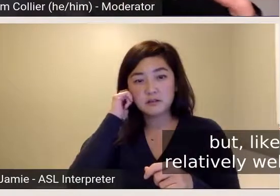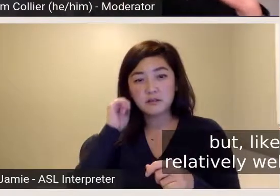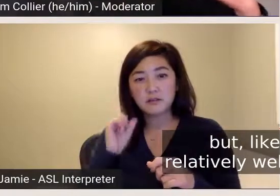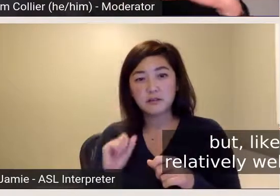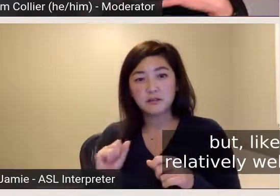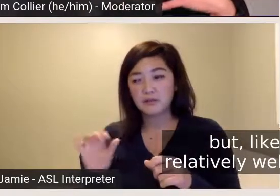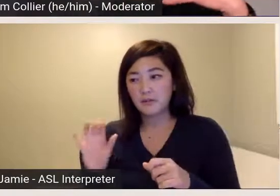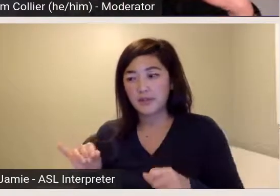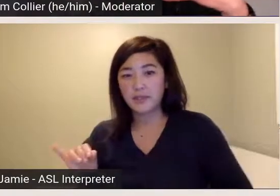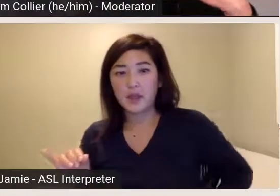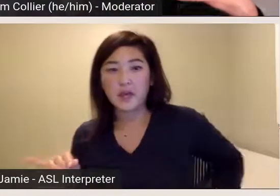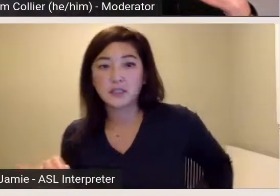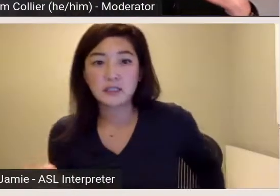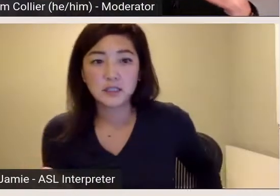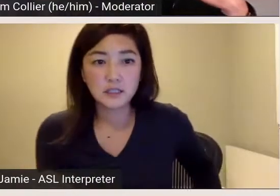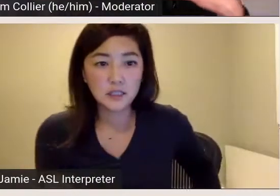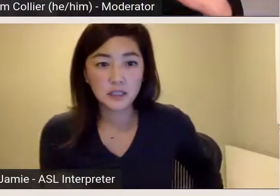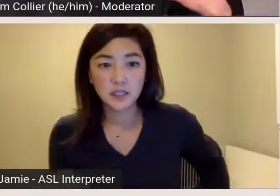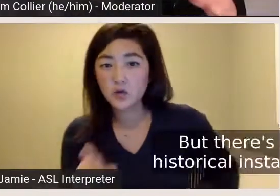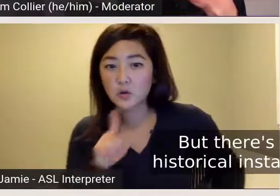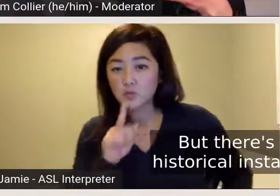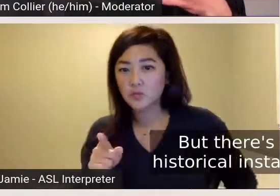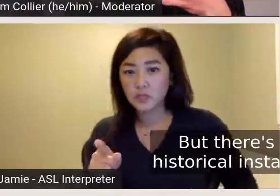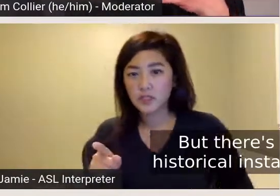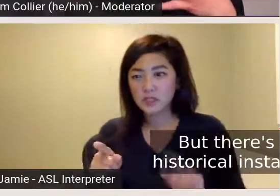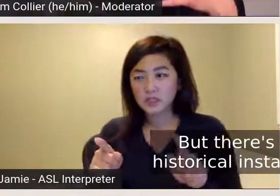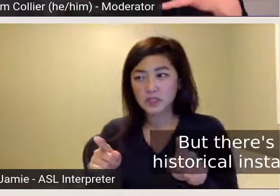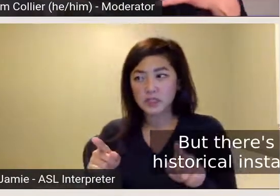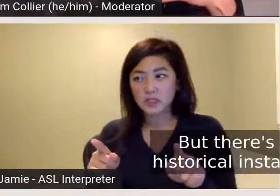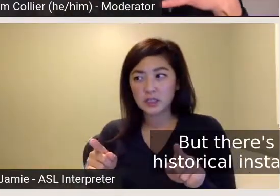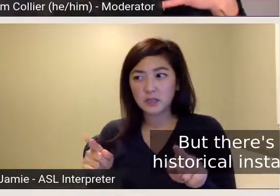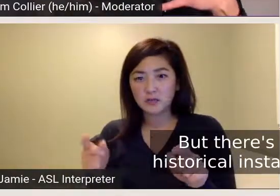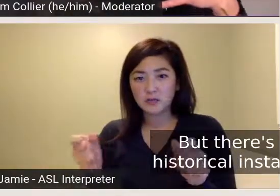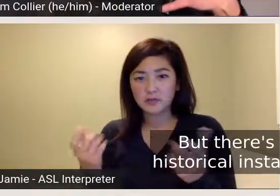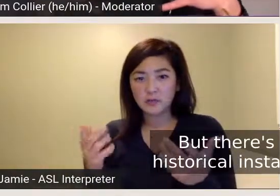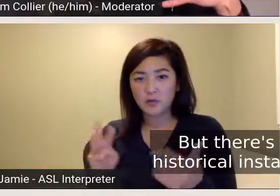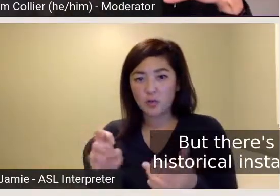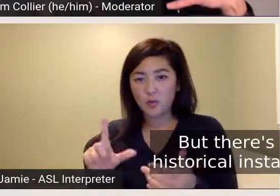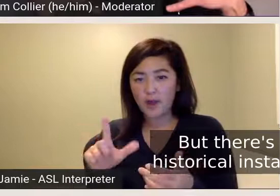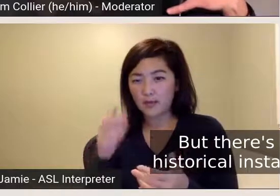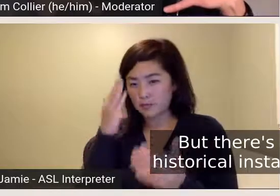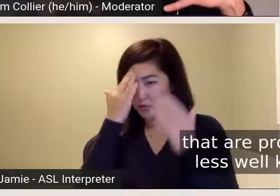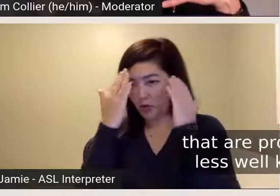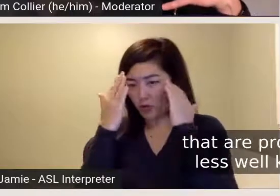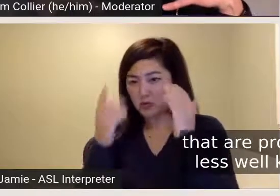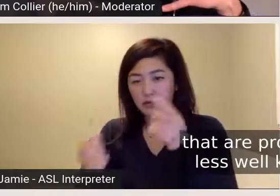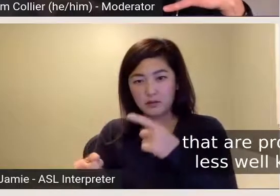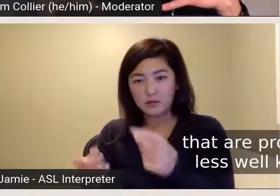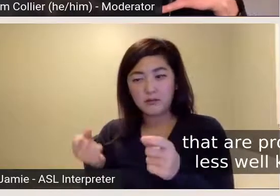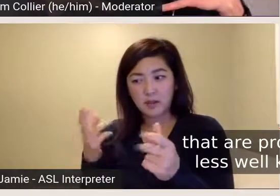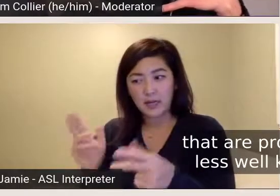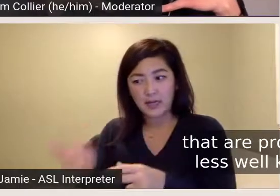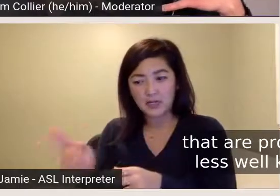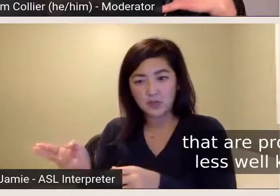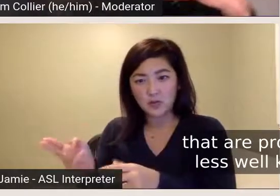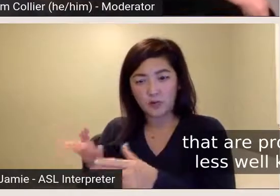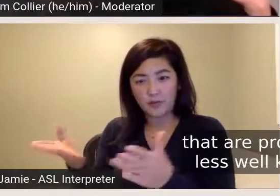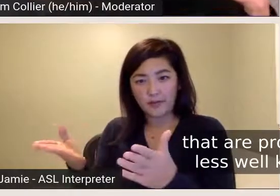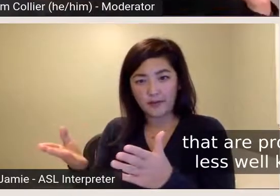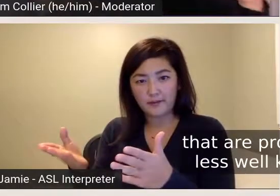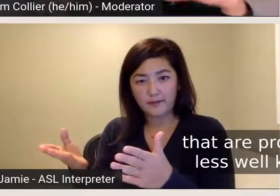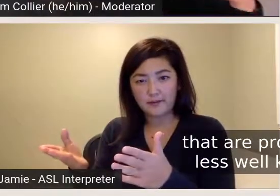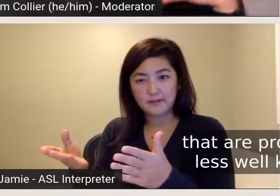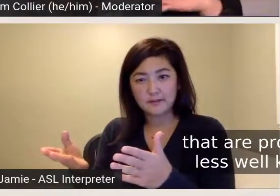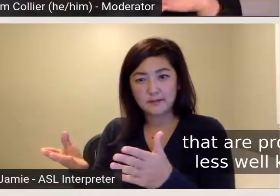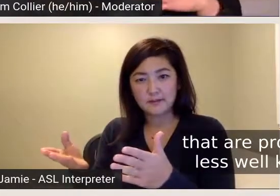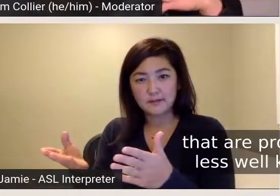that is a relatively well-known thing. But there's a lot of other historical instances in this film that are